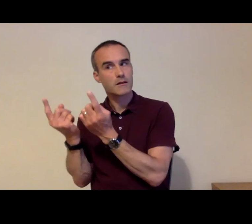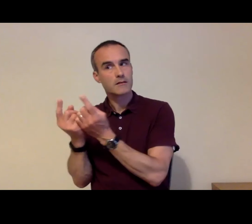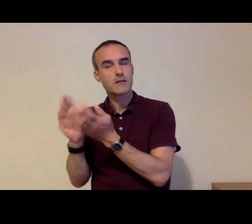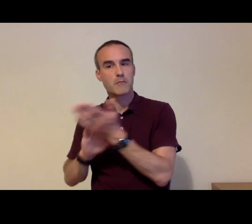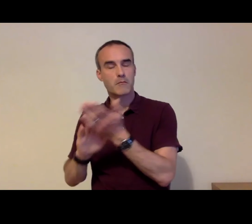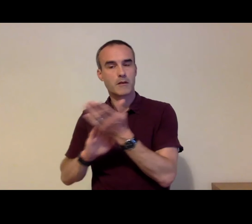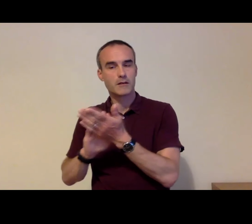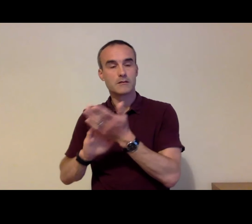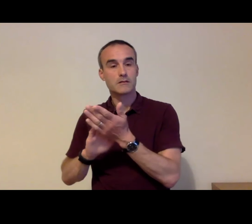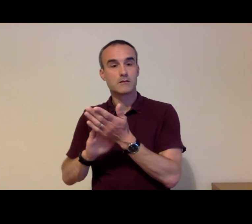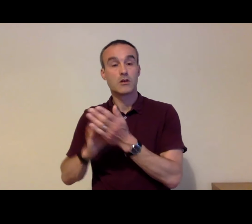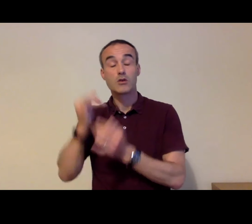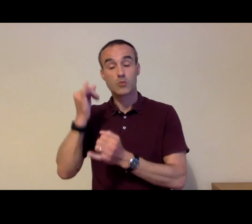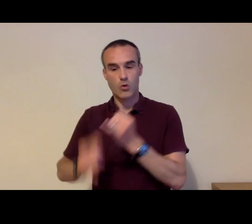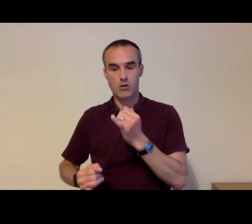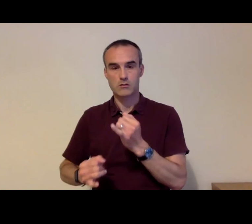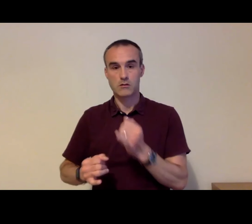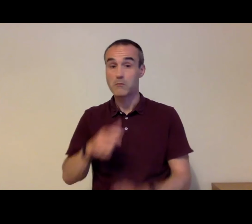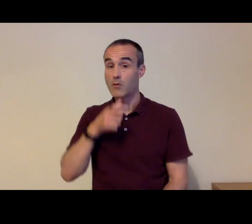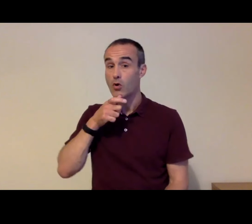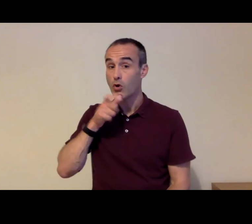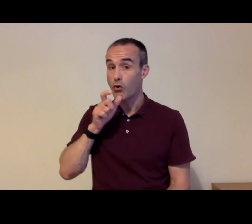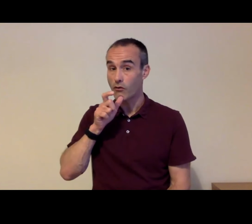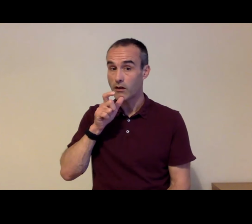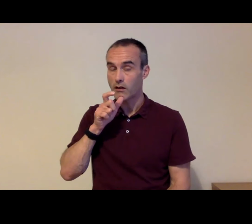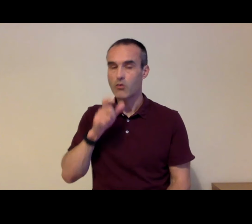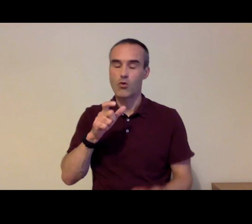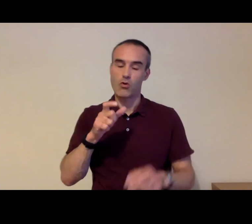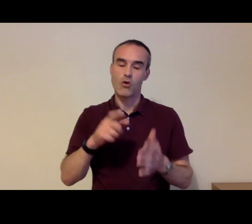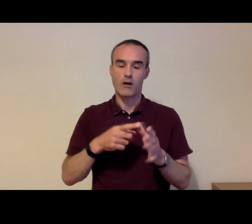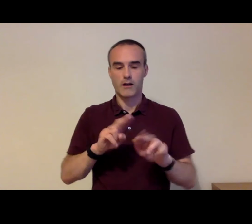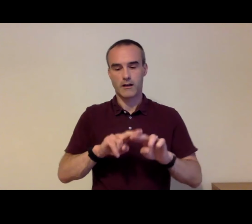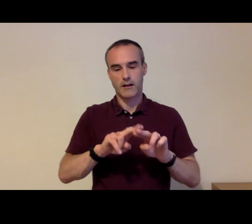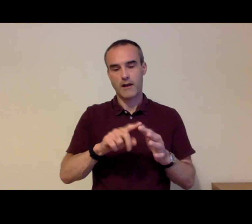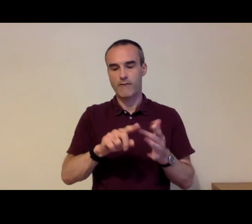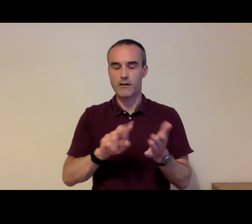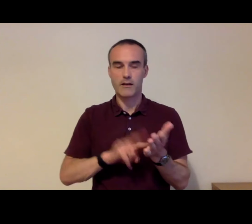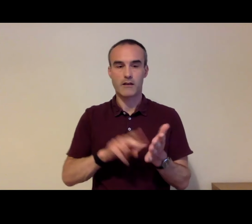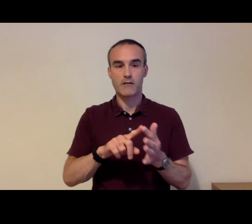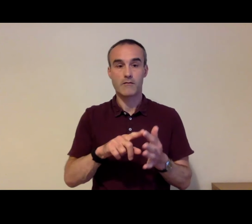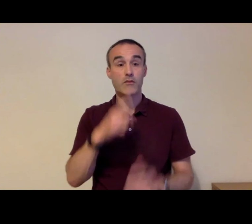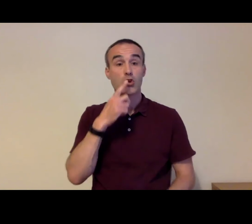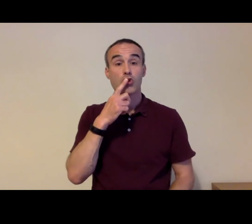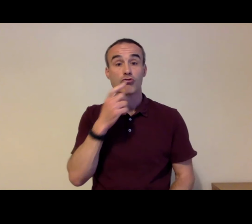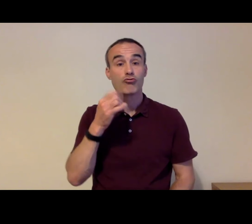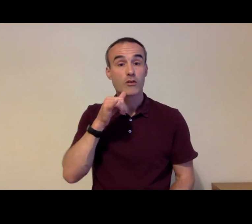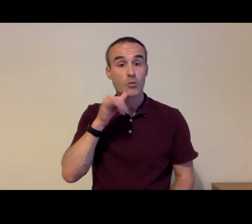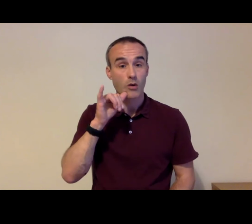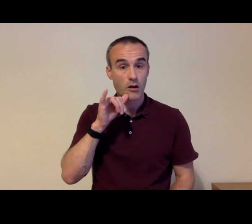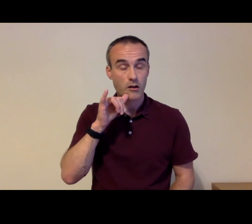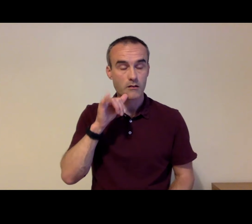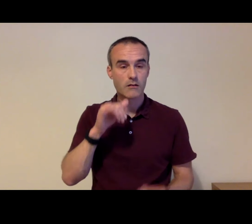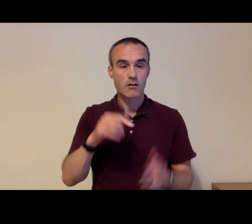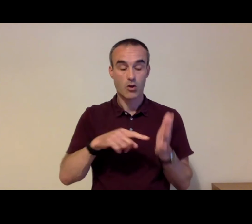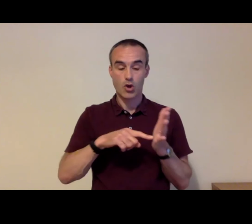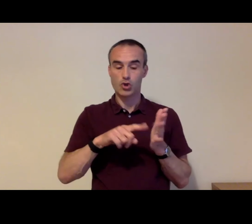Coffee, caffeine is a particular trigger for me. Red wine, too much tonic. I'm fine with the gin